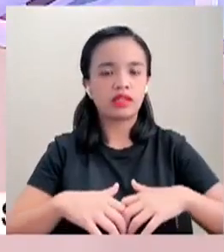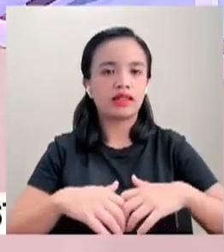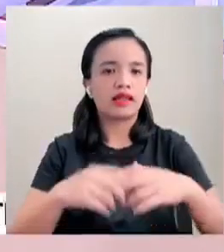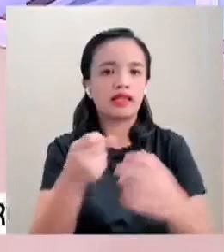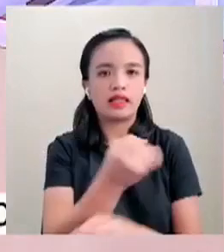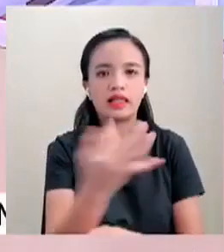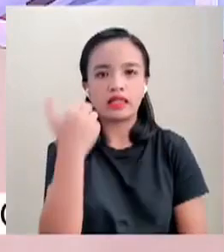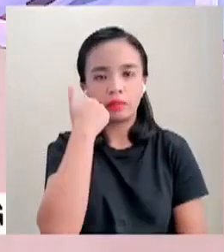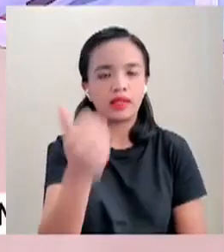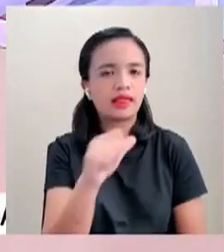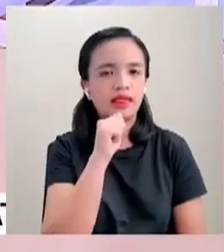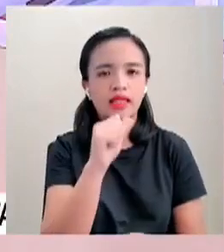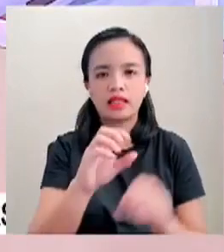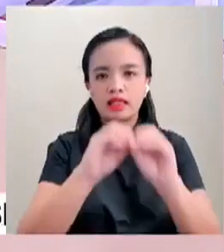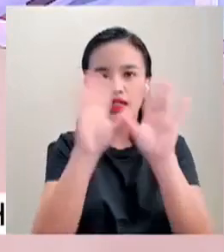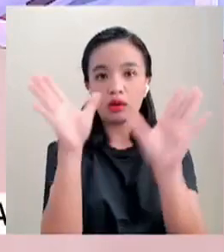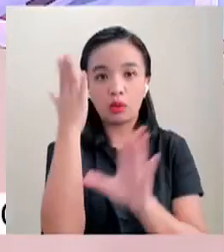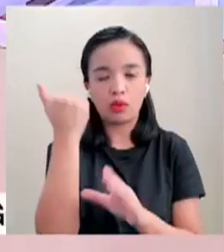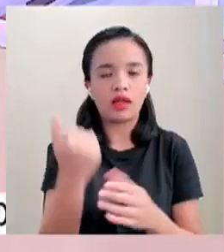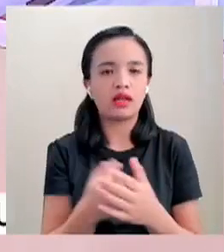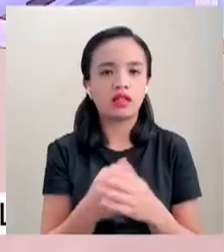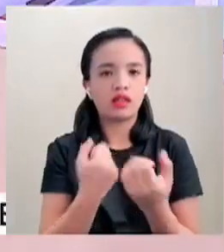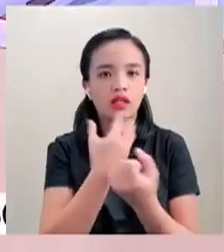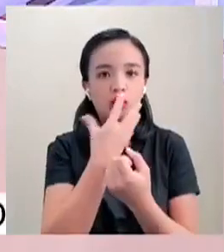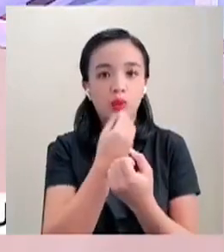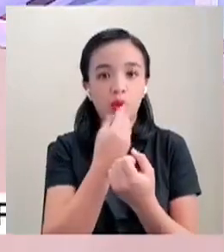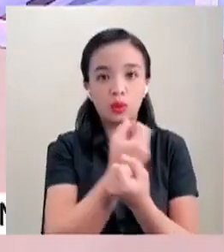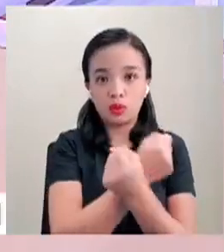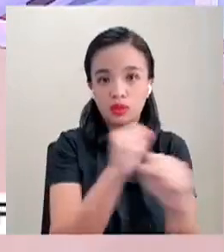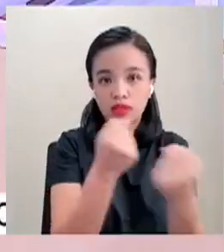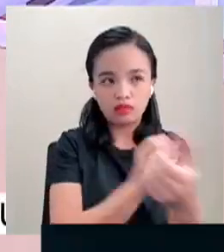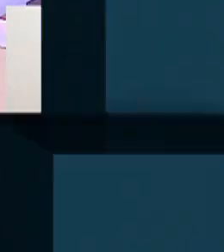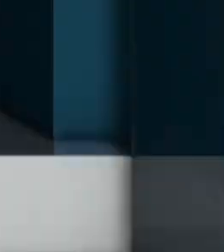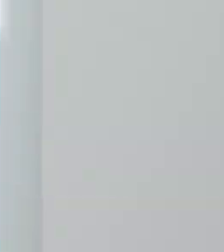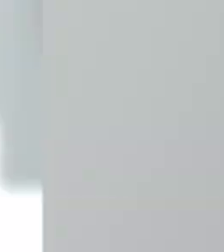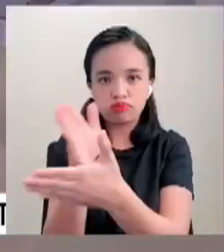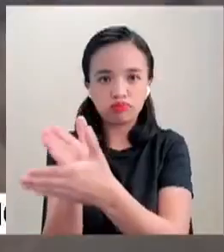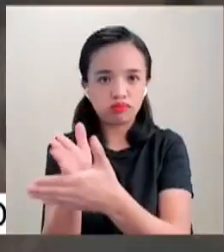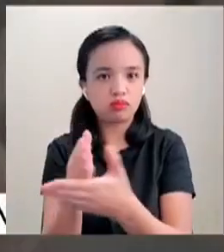rescuers race to reach more remote areas hit by the deadly tremor.